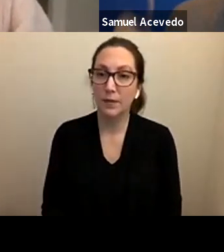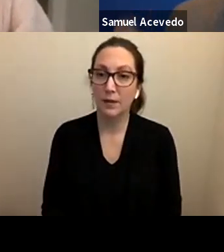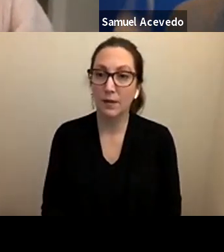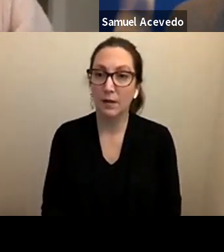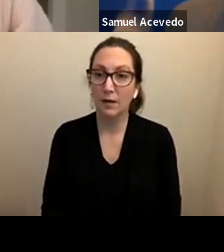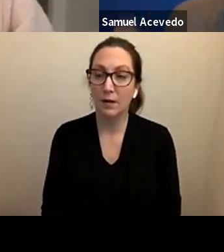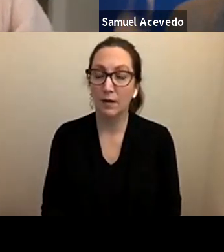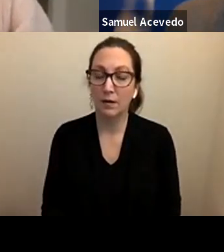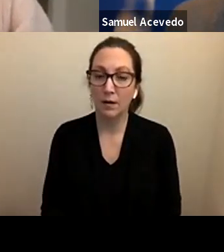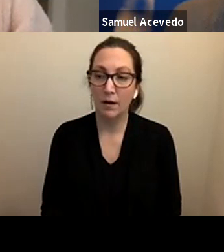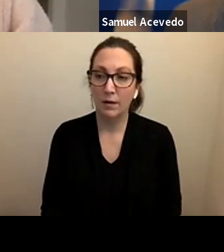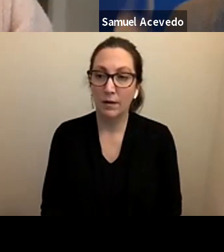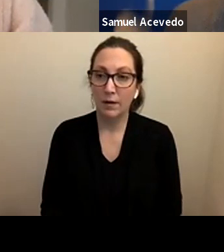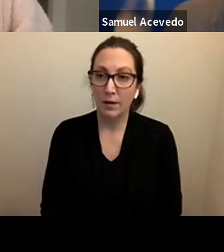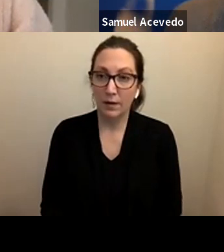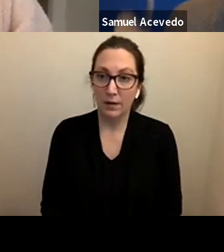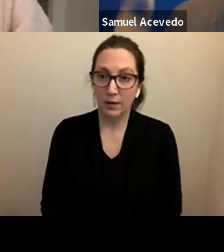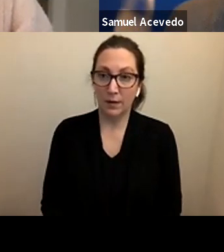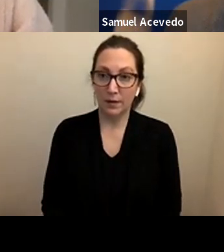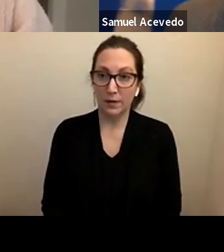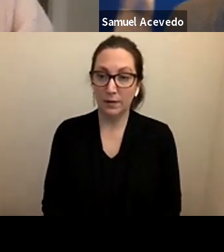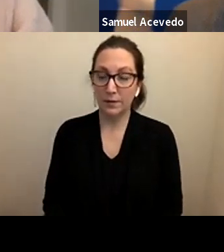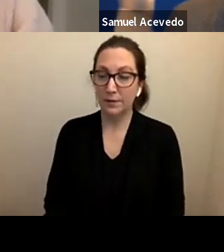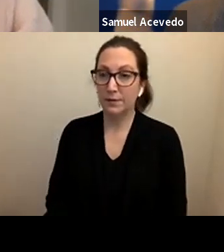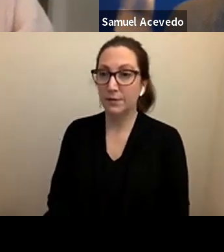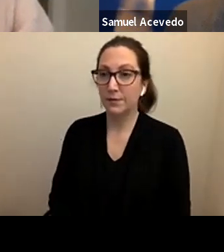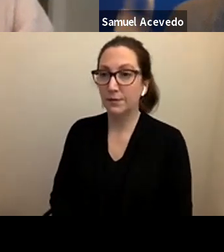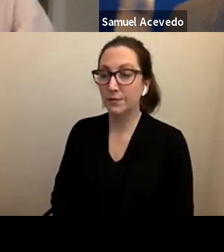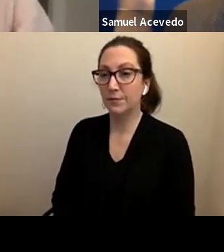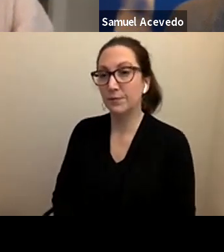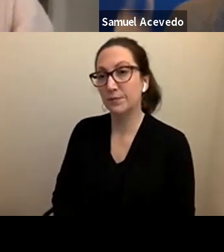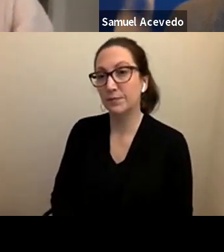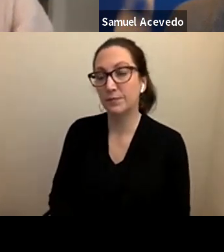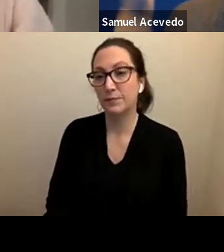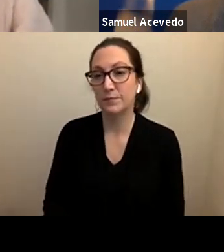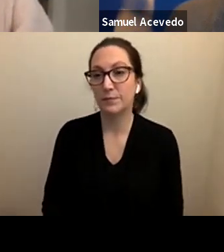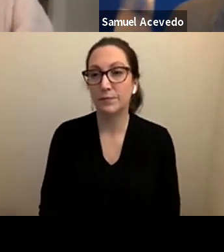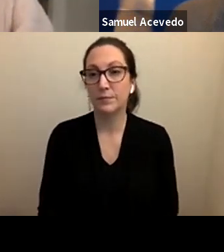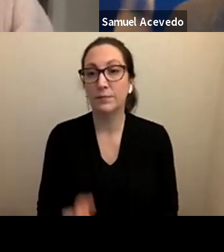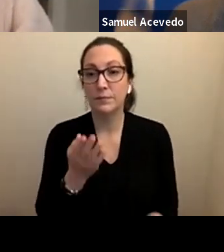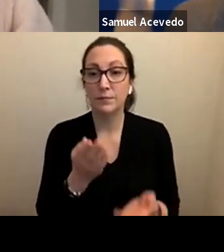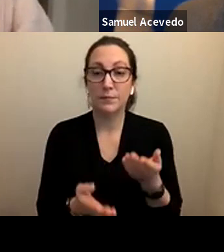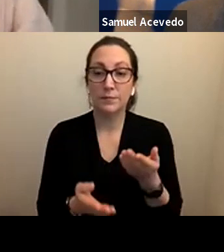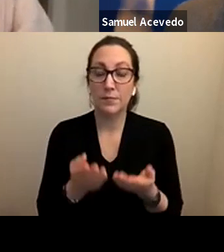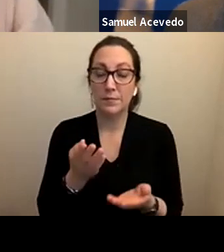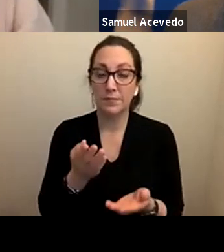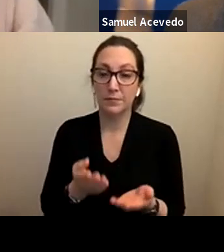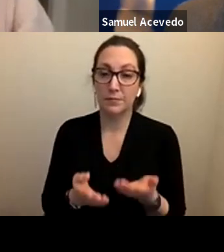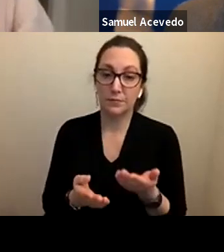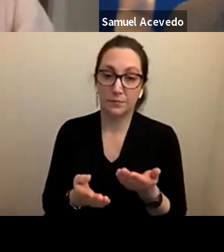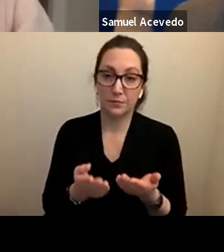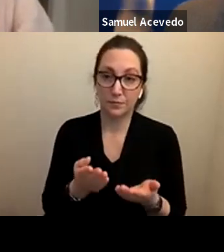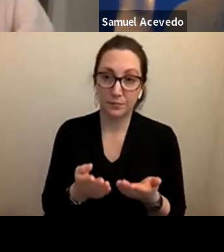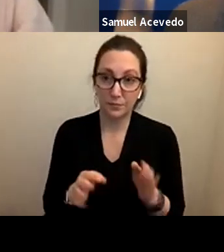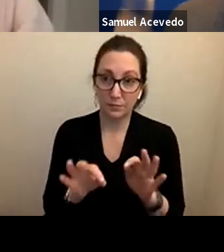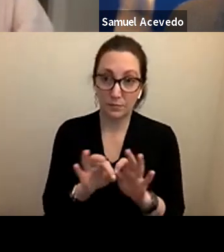I also think it might be helpful for each of us, to the extent we have not done so. I